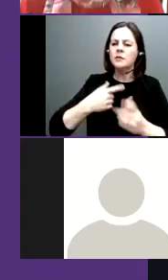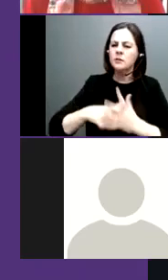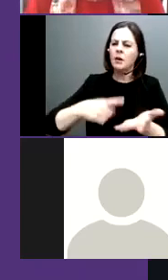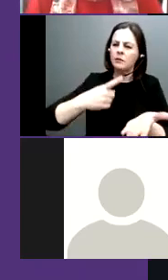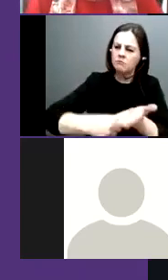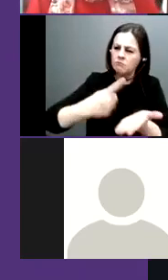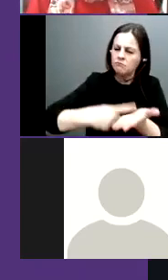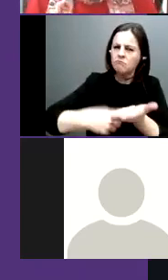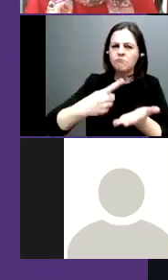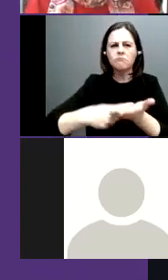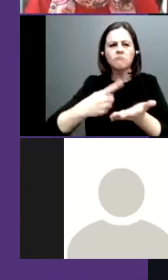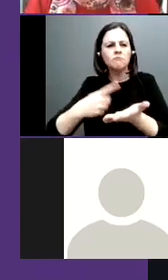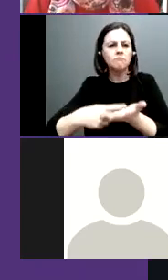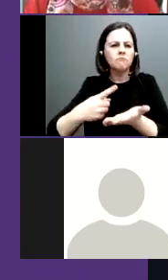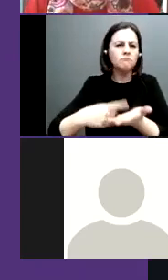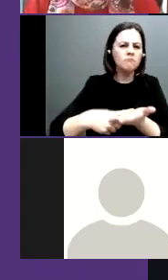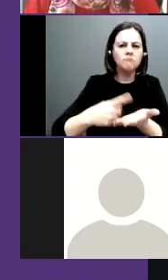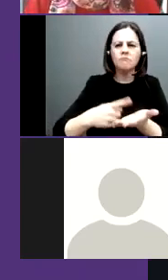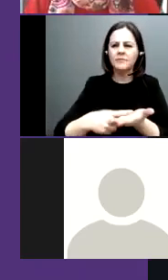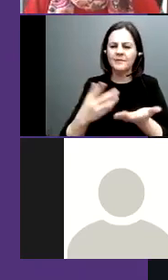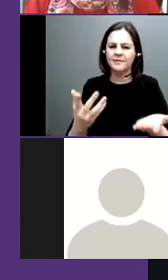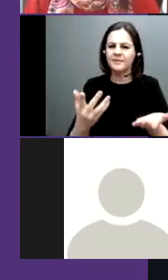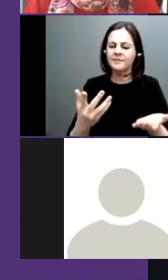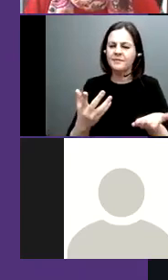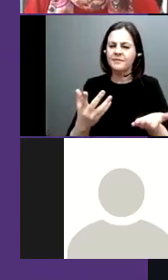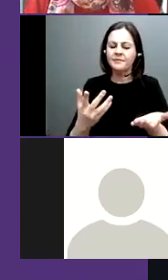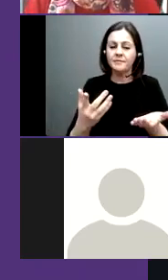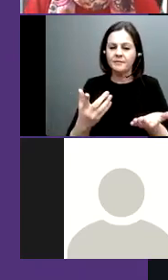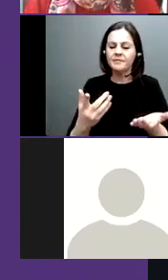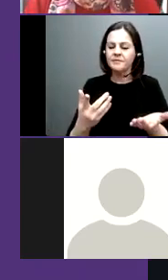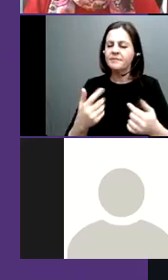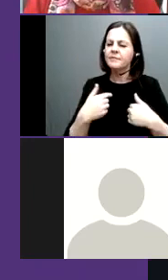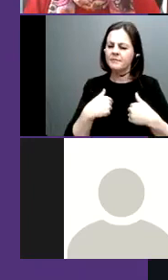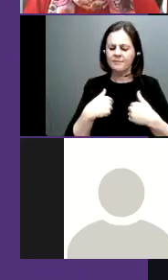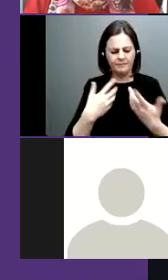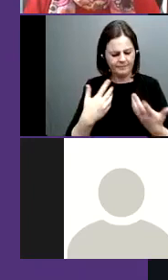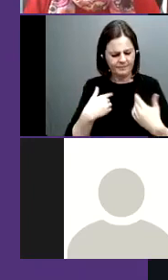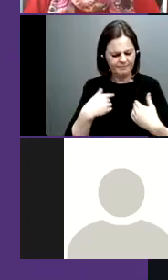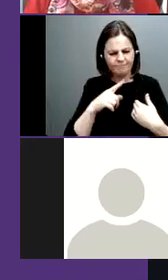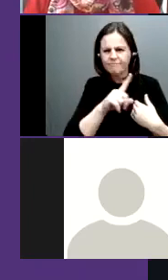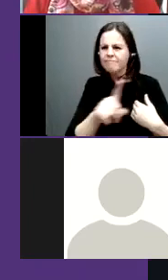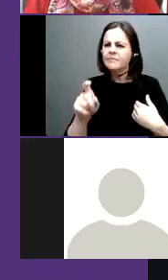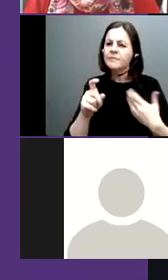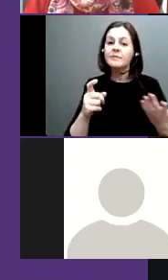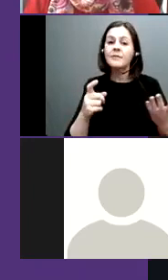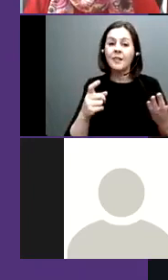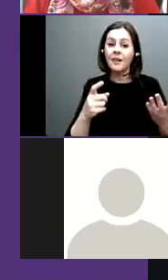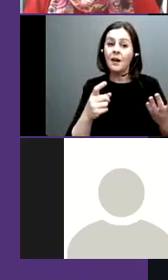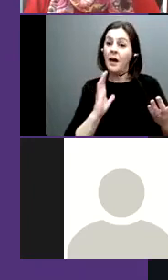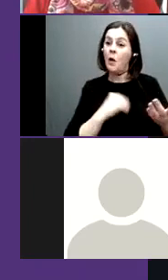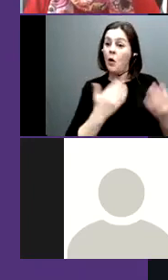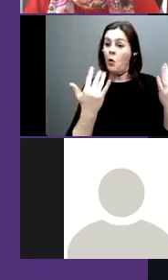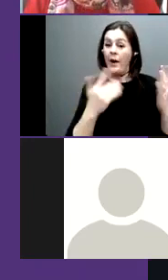I started to question why we didn't have more older adults on the wait list, for